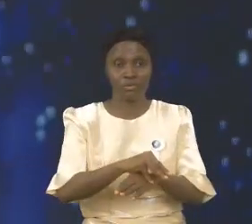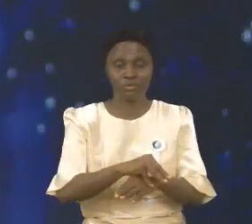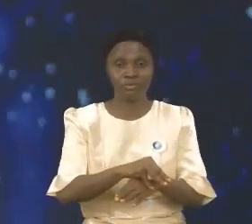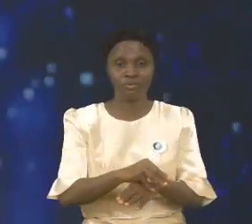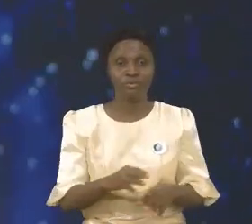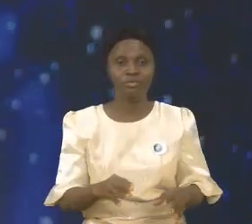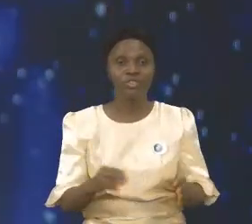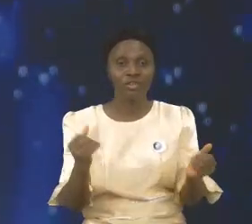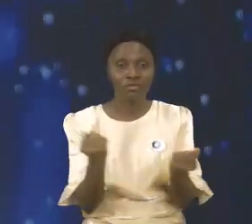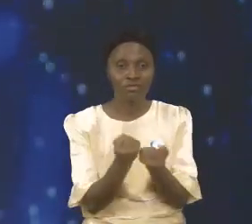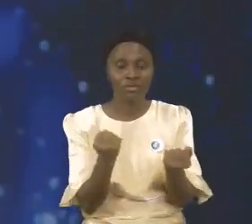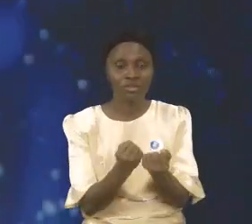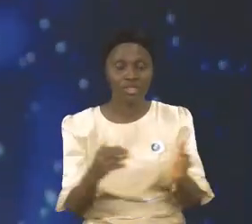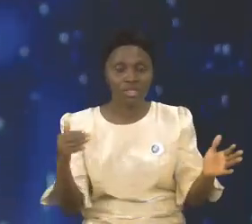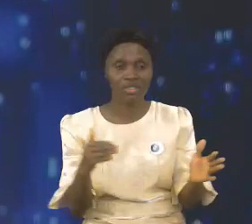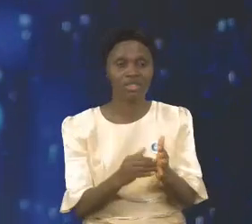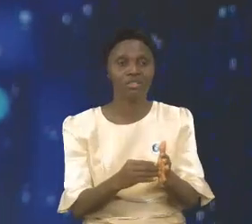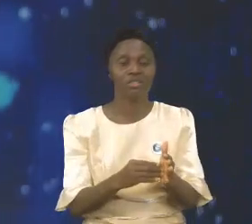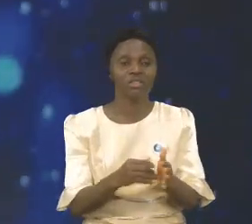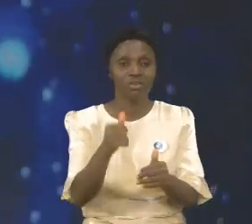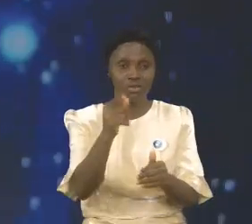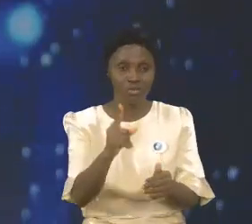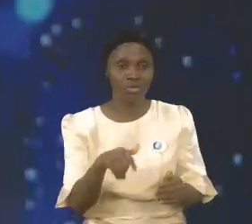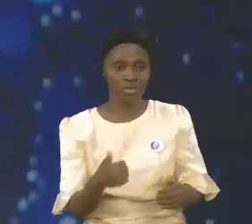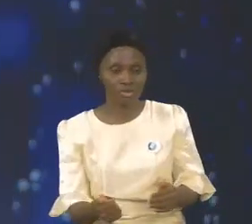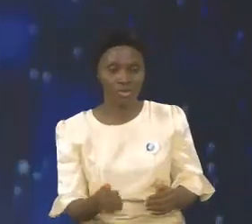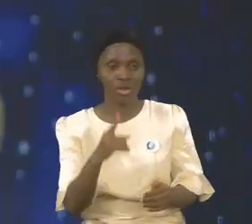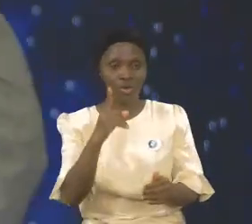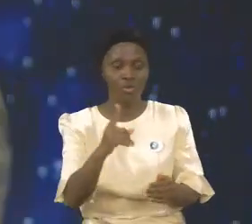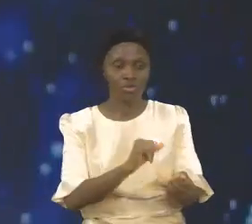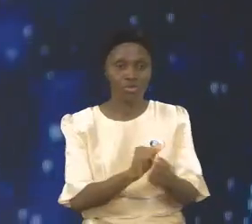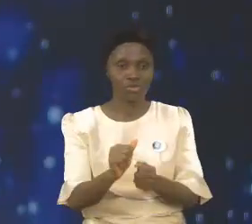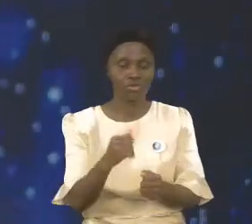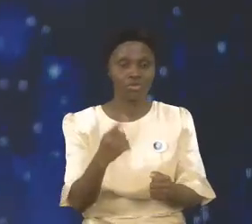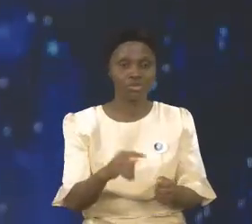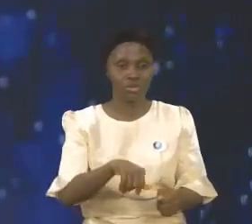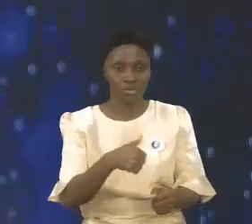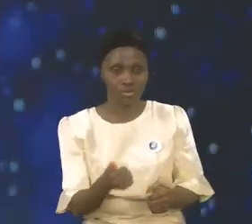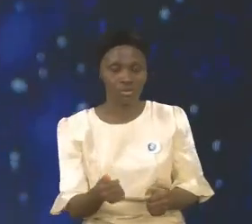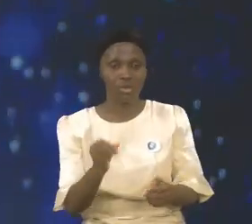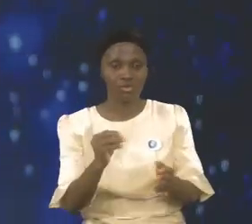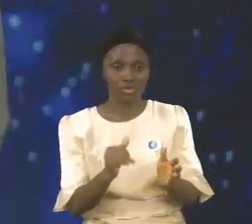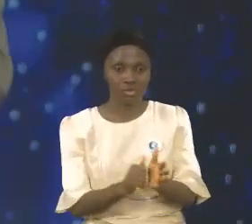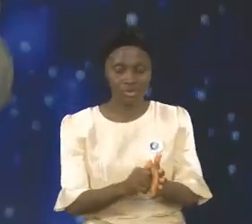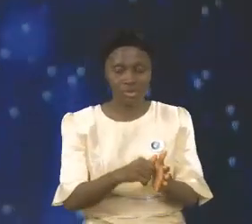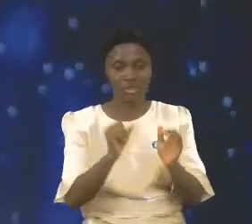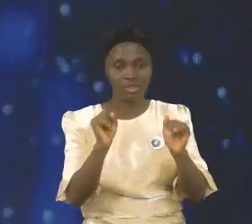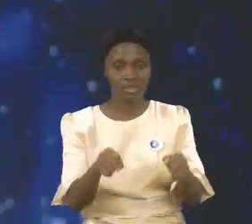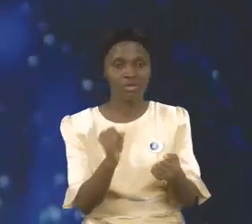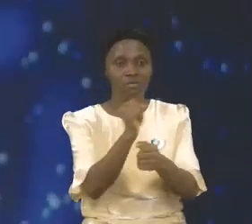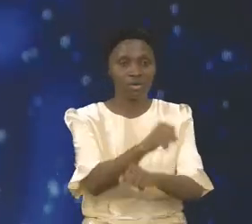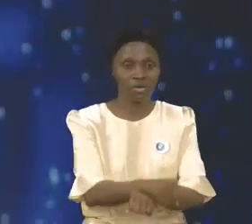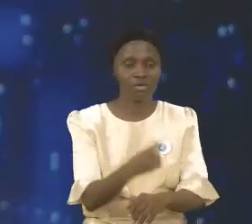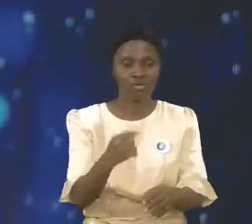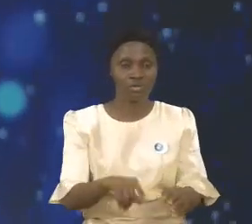each other until one destroyed the other so as to prevail over the other and reign. And it